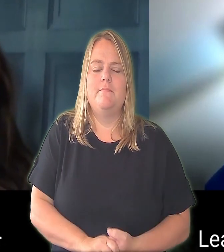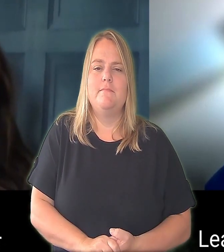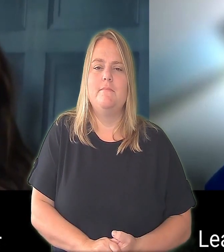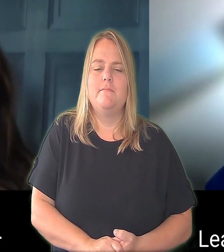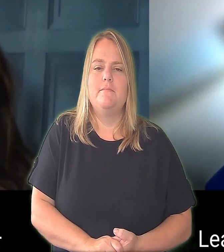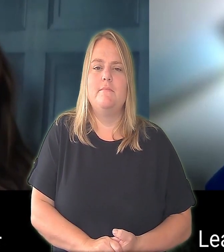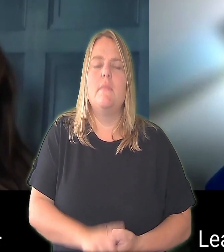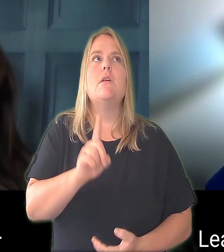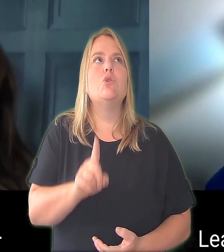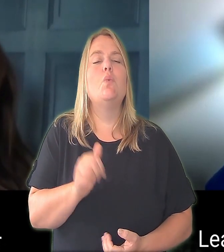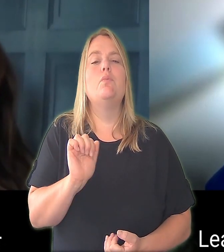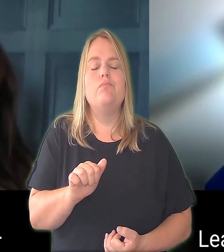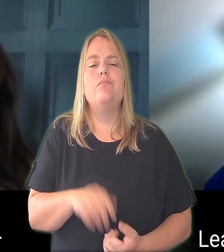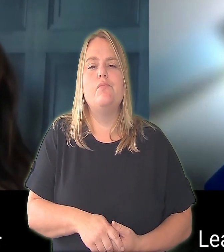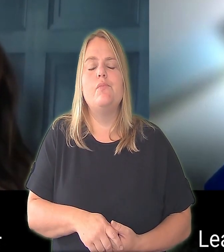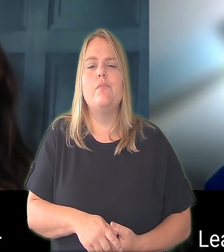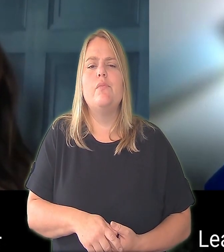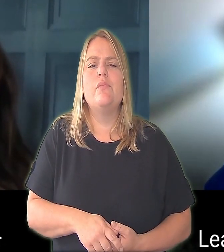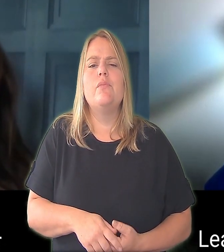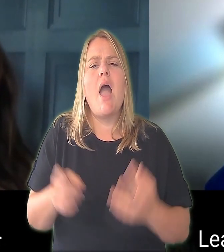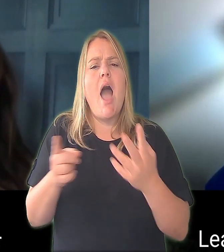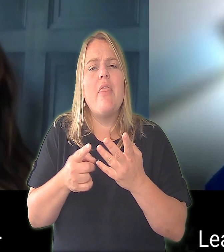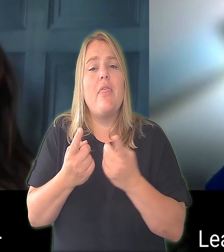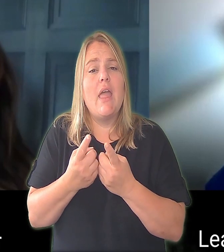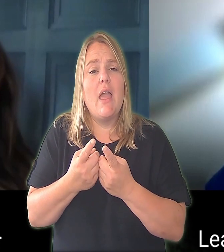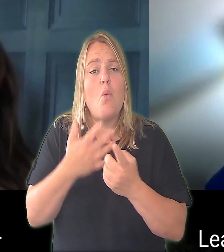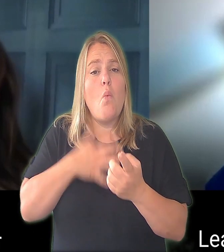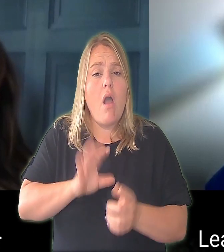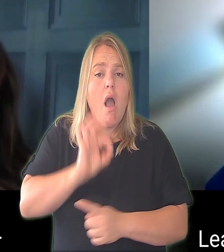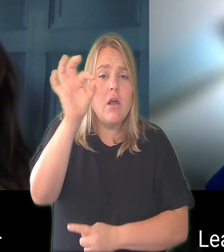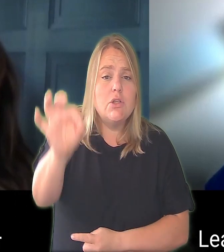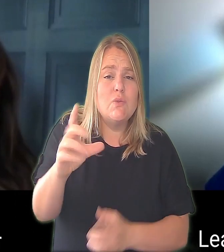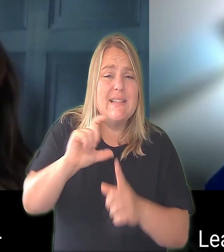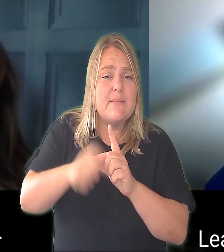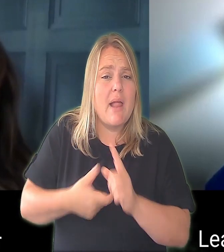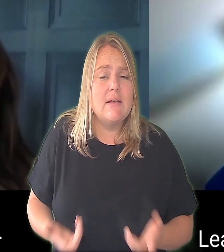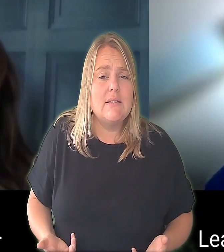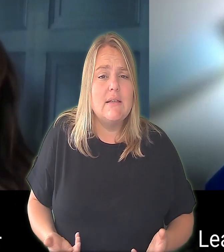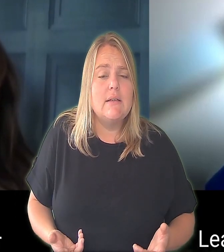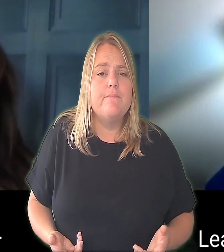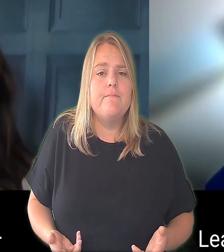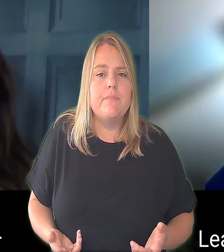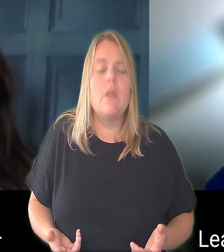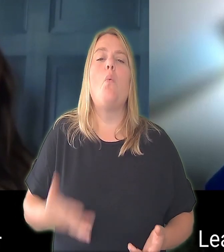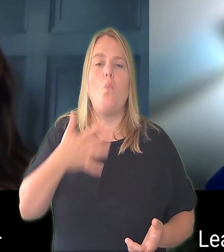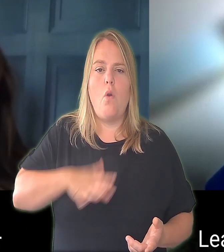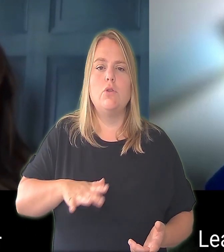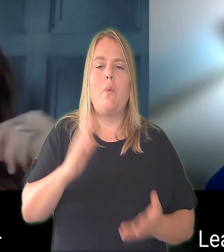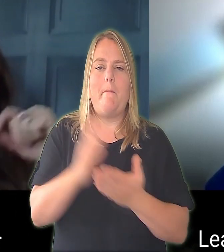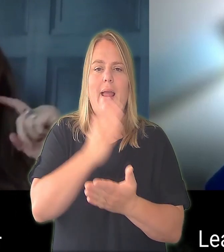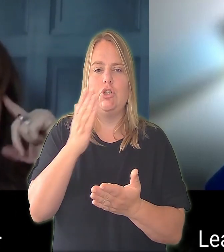other thing I wanted to ask you about was disability. Okay. So we're going to move the chairs around for the carols, so we're in more like